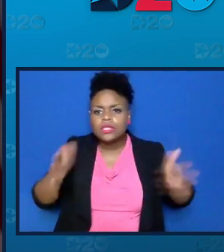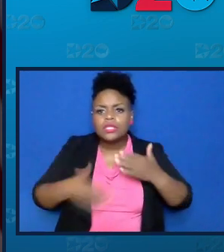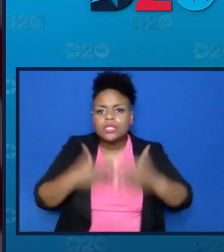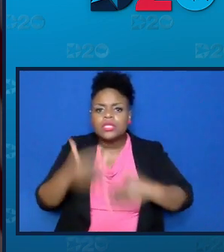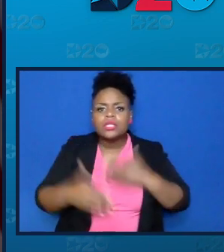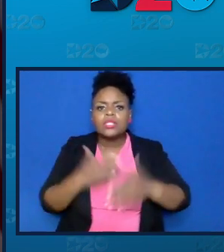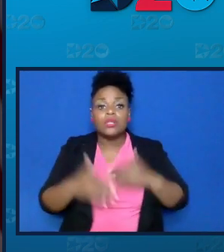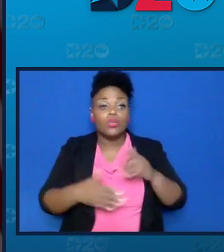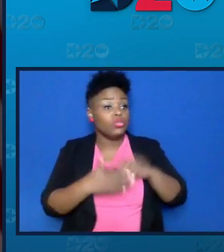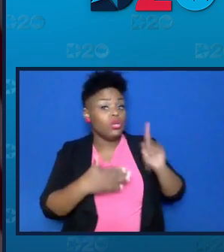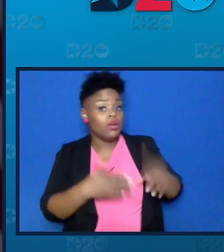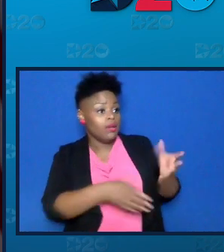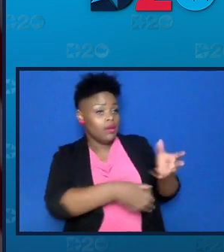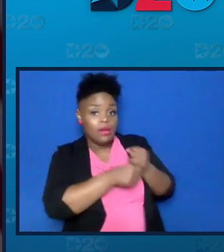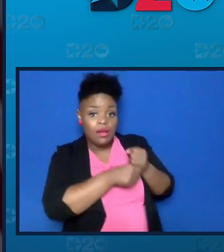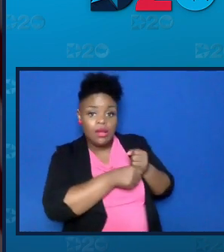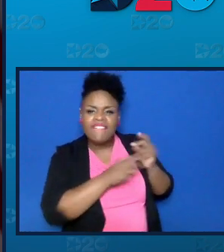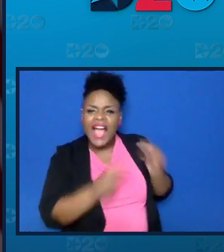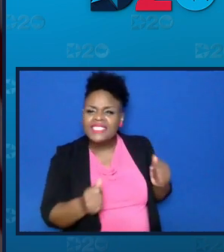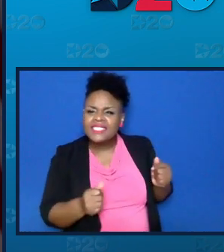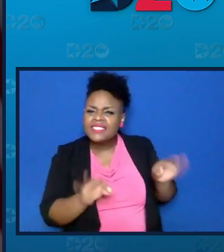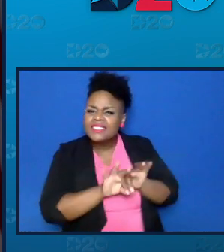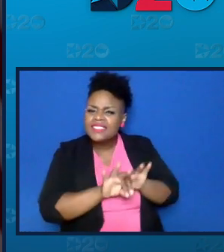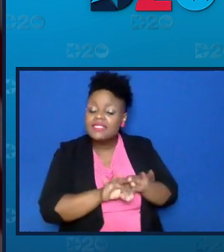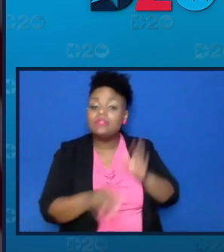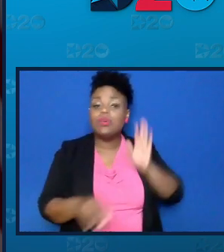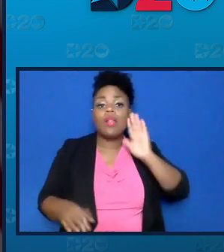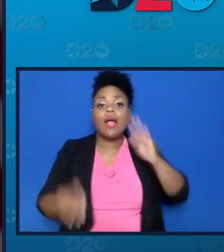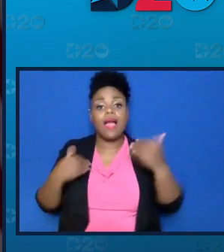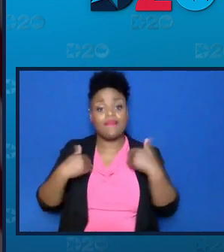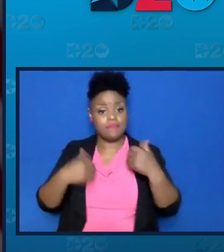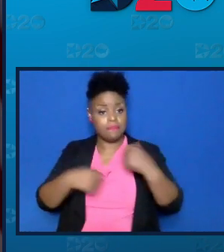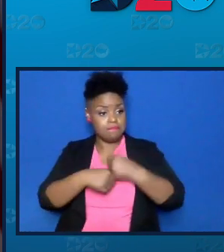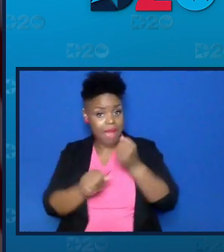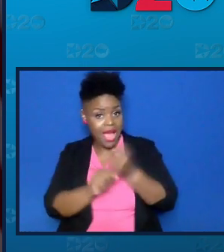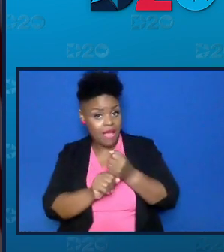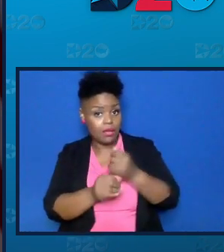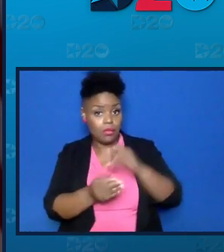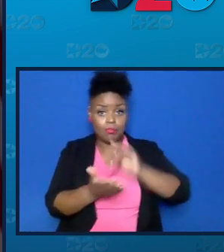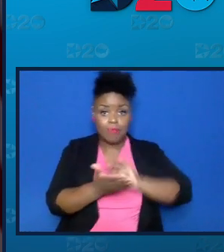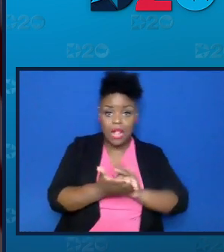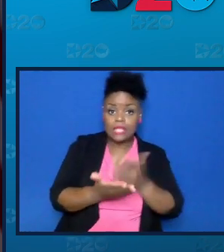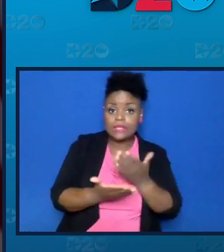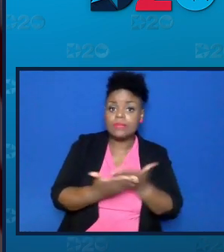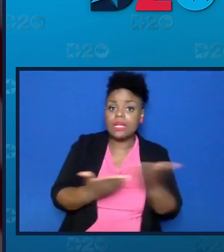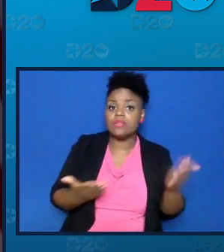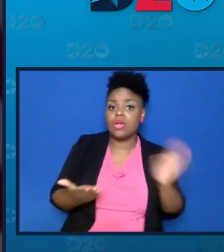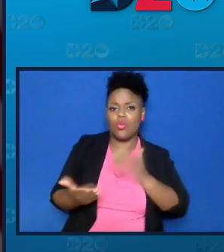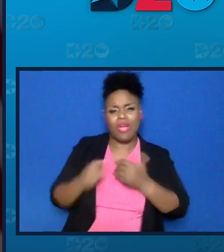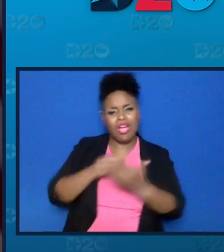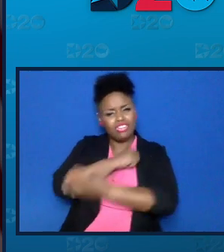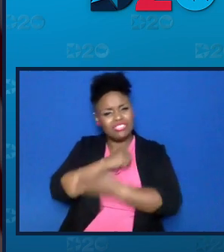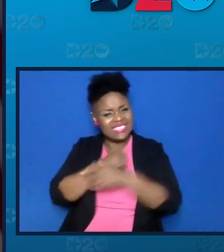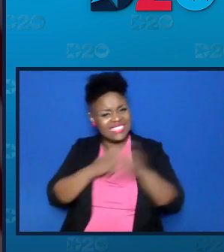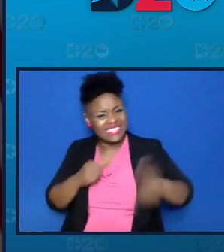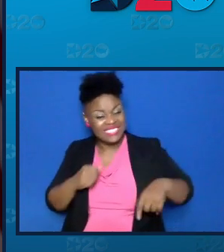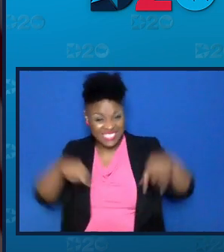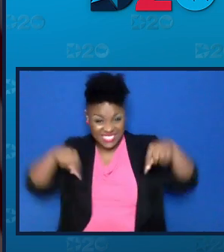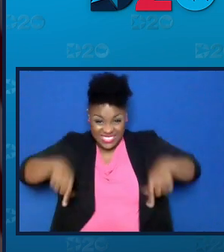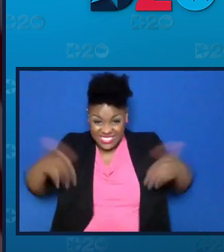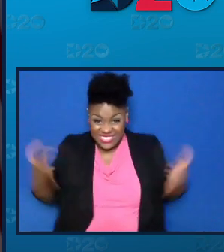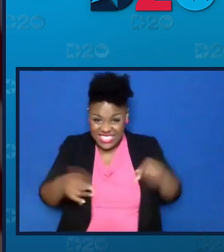make the medical supplies and protective equipment that our country needs, and we'll make them here in America, so we will never